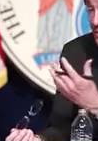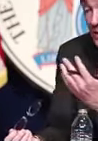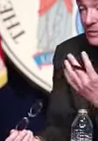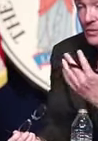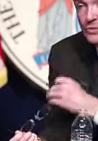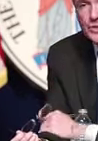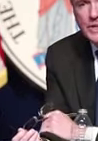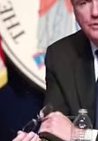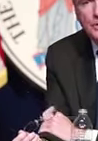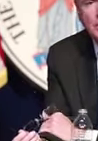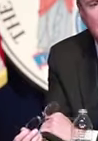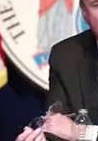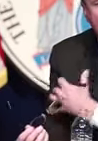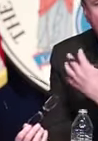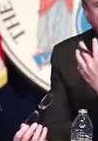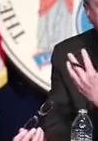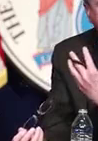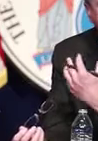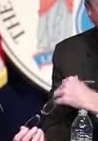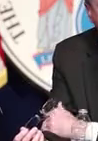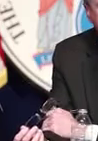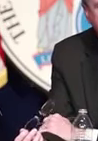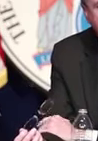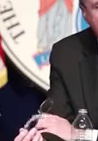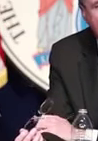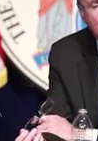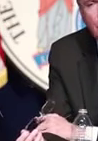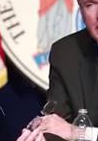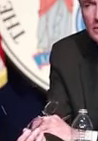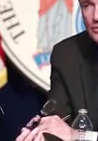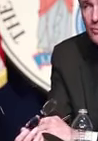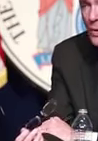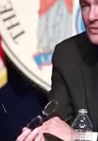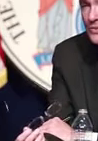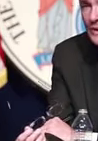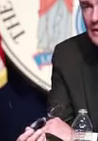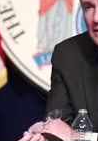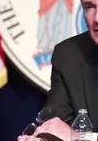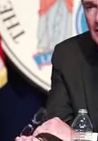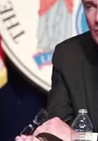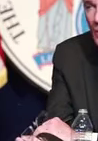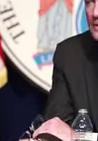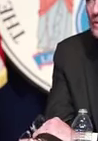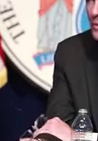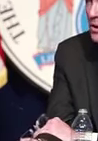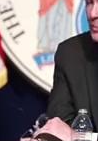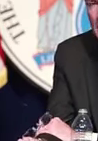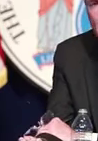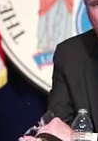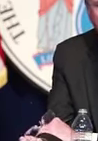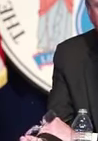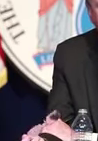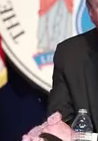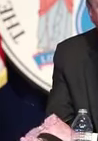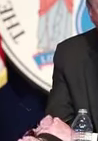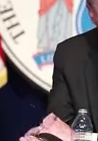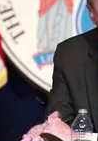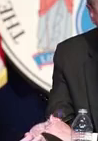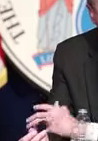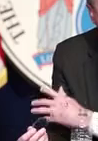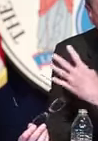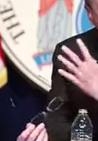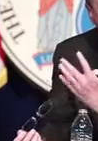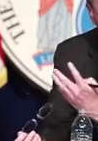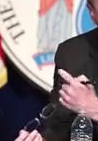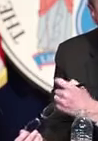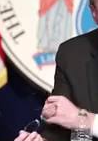I don't know who she is, but she's pleading with us to let kids play sports. When can we open up our economy?